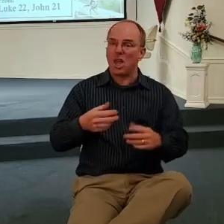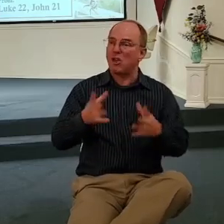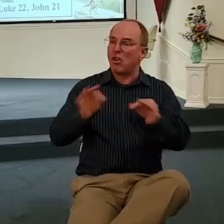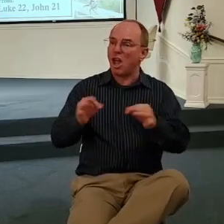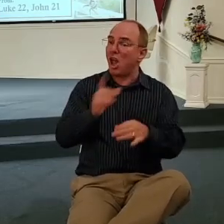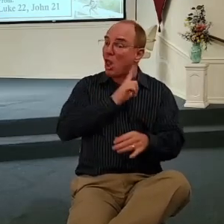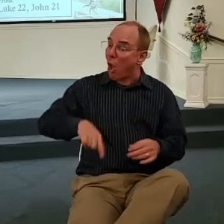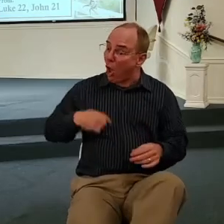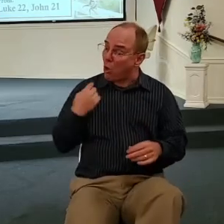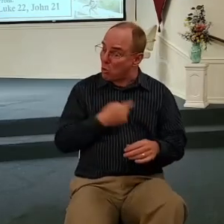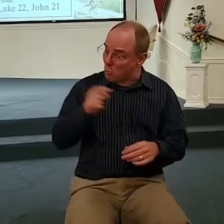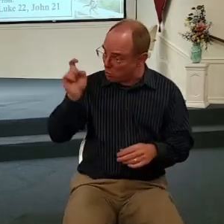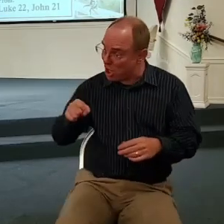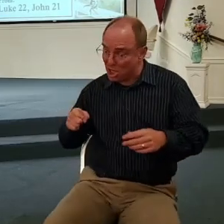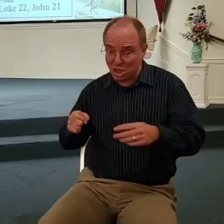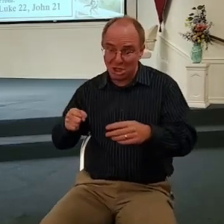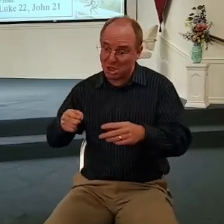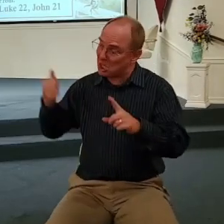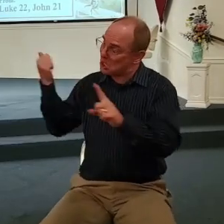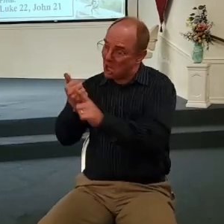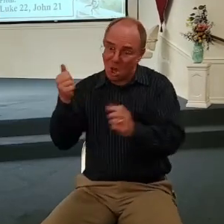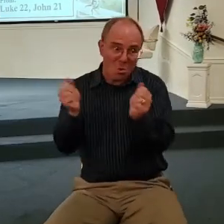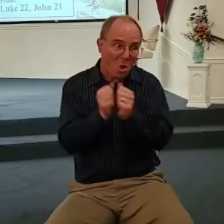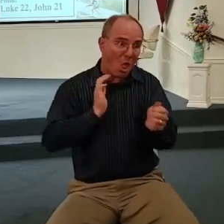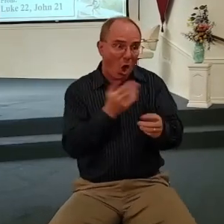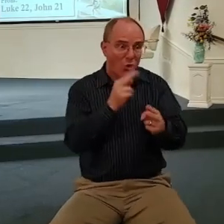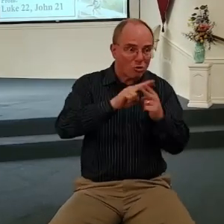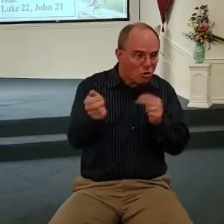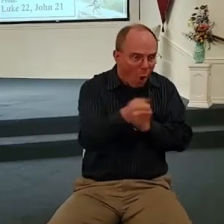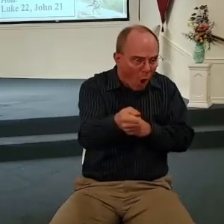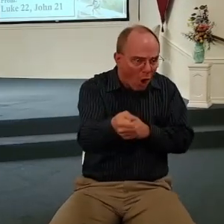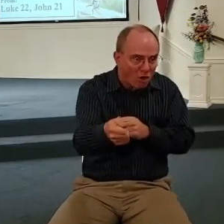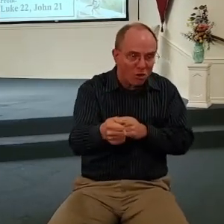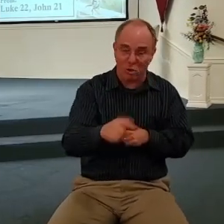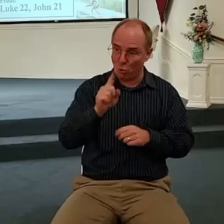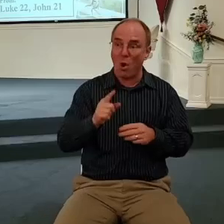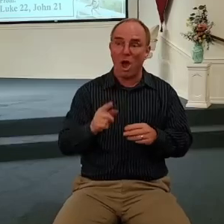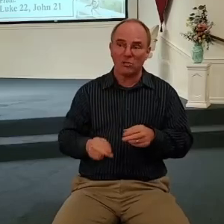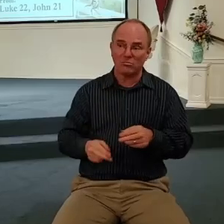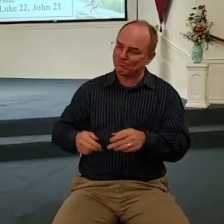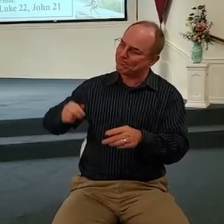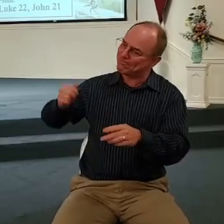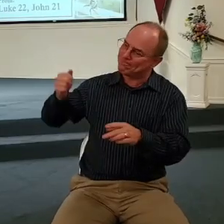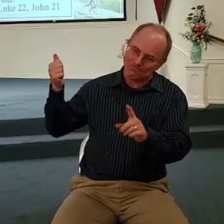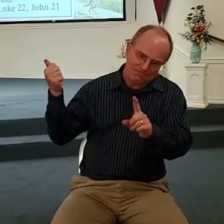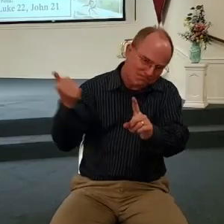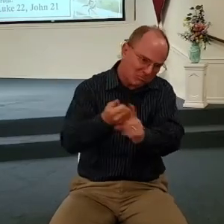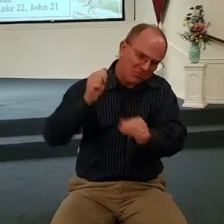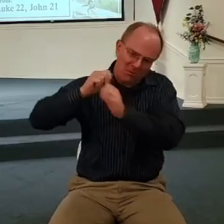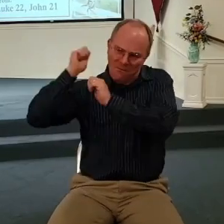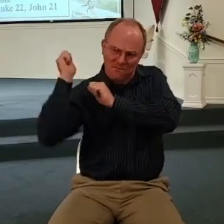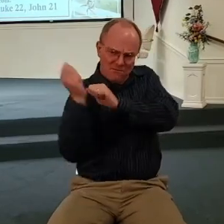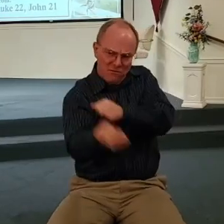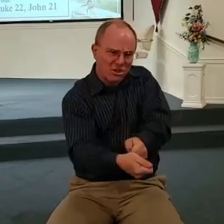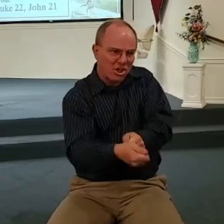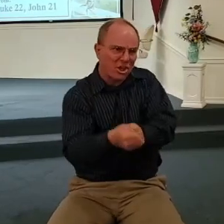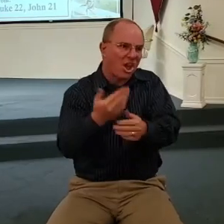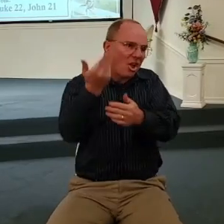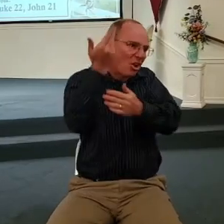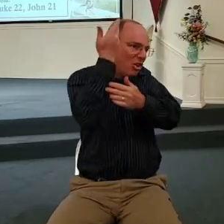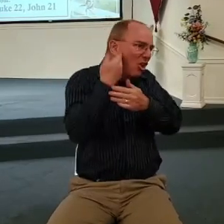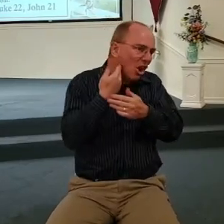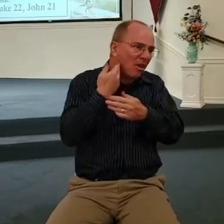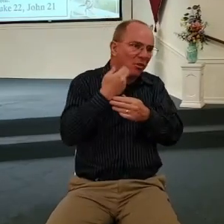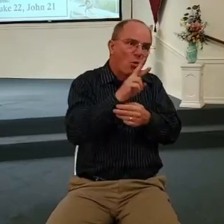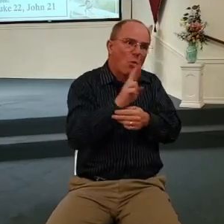swords?" And one of them struck the servant of the high priest, cutting off his right ear. We learn